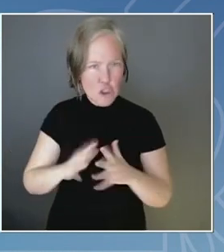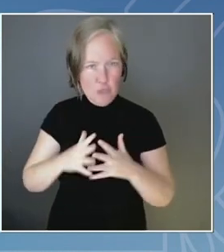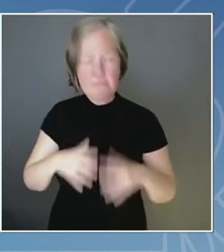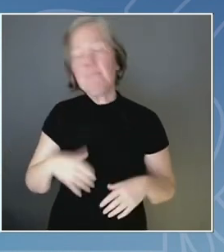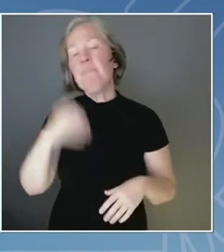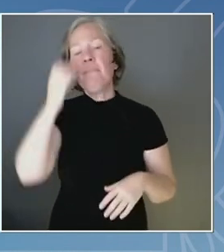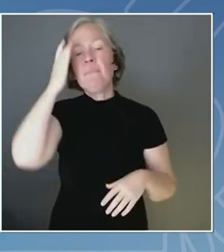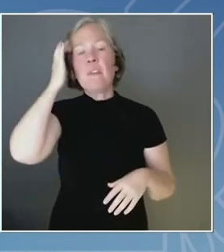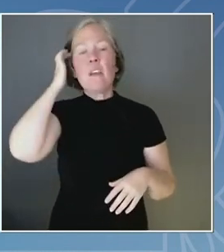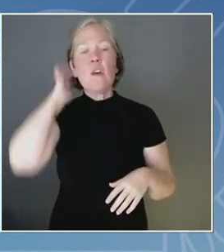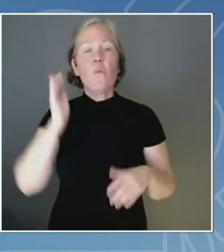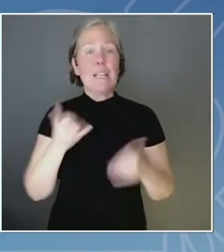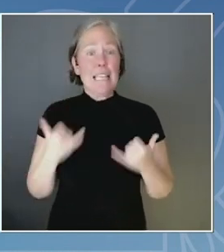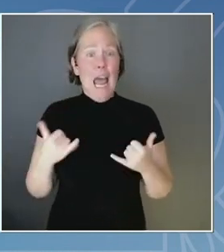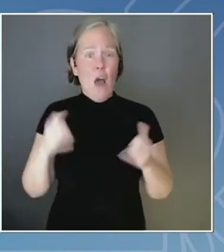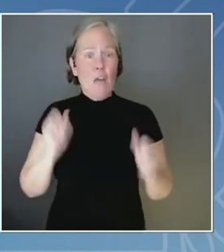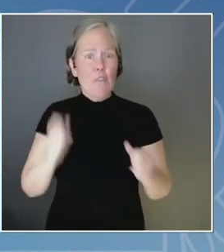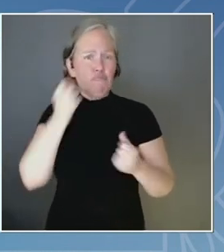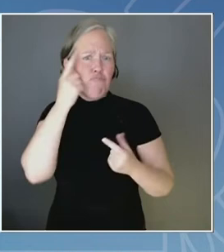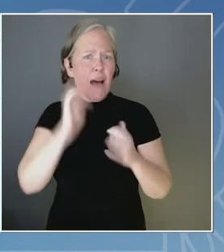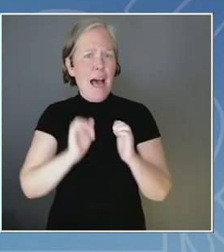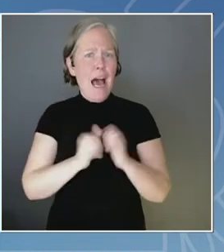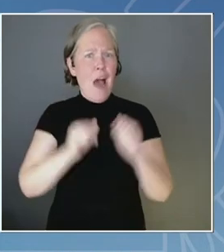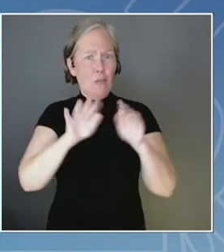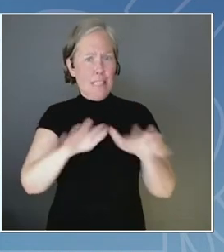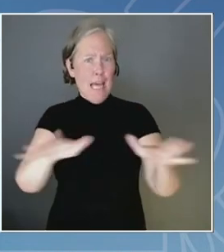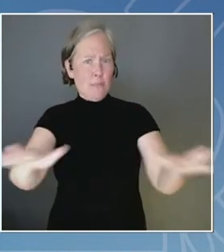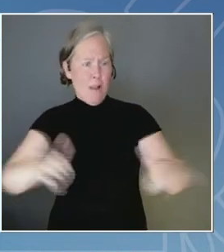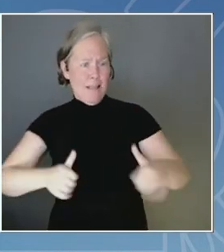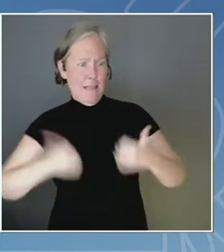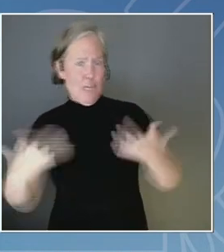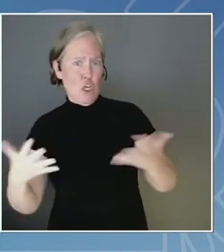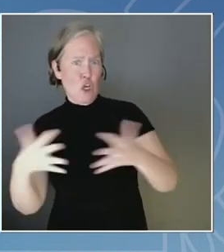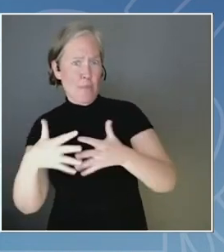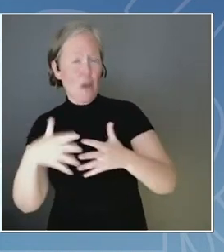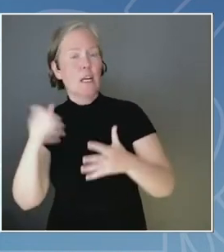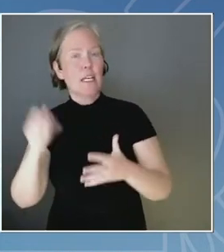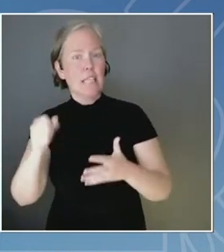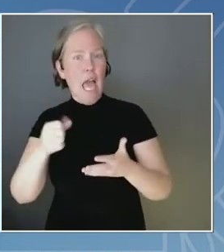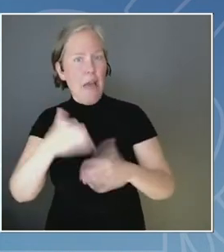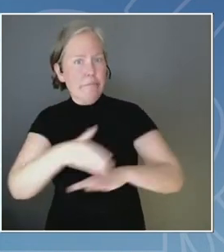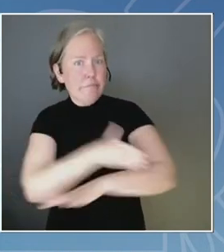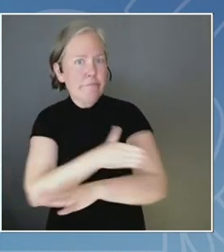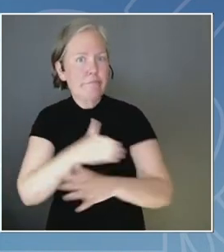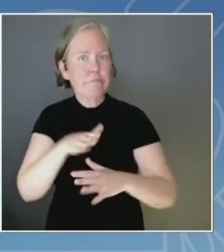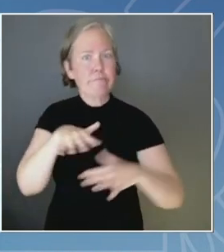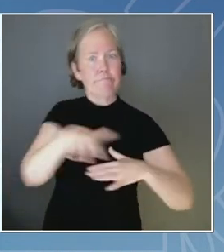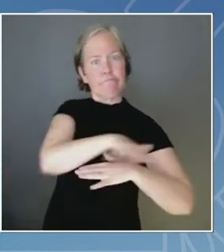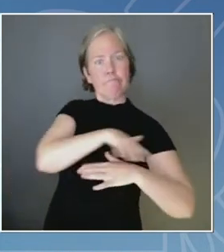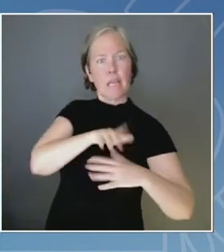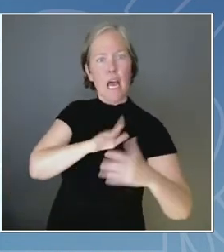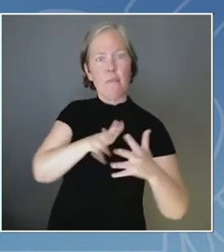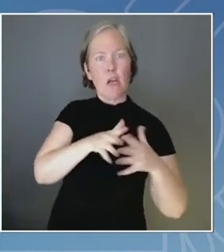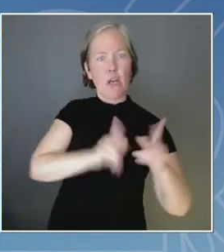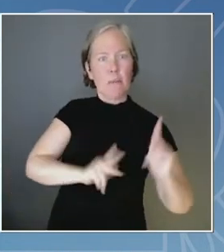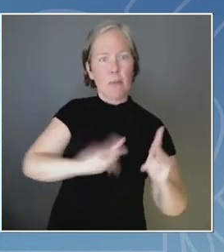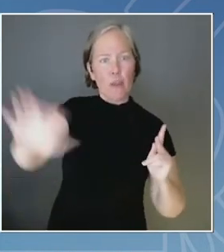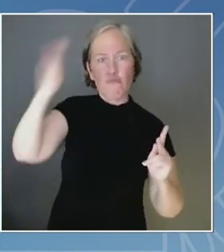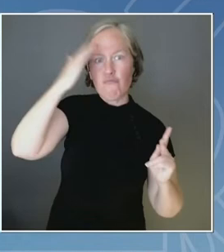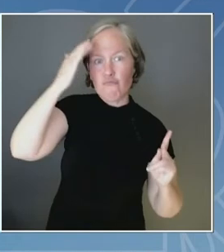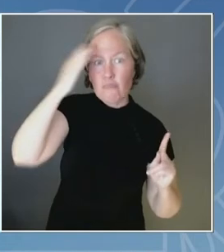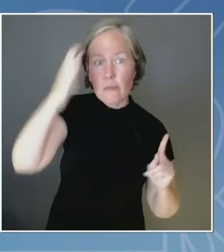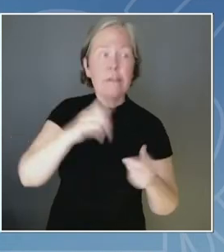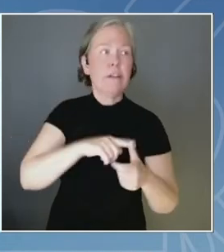how diaspora communities can raise awareness here at home about U.S. foreign trade and economic policies towards the ASEAN.